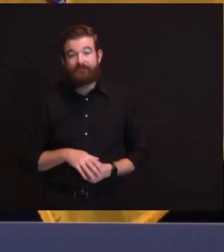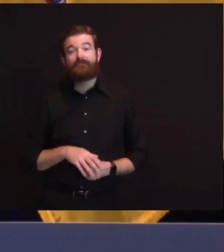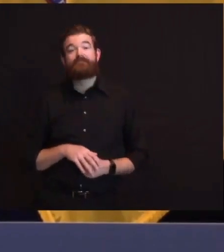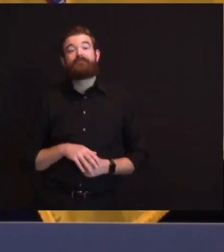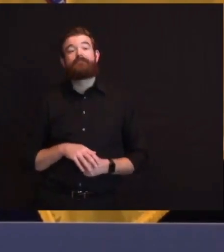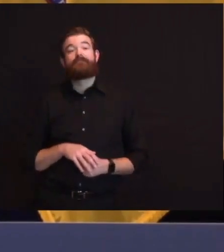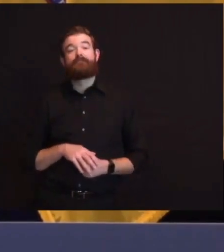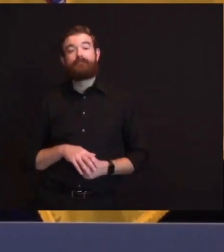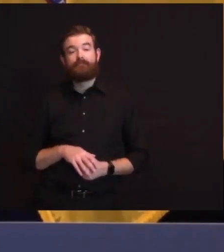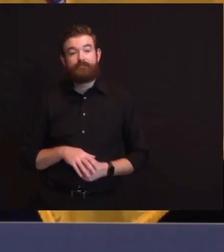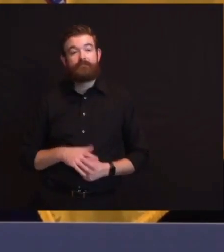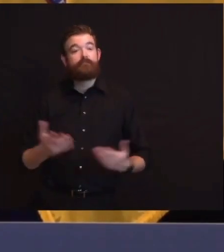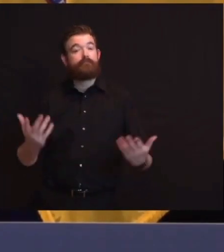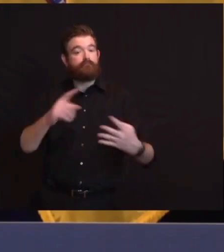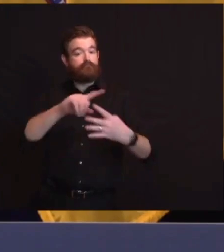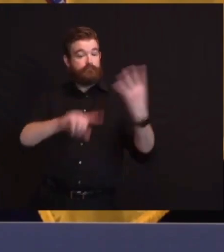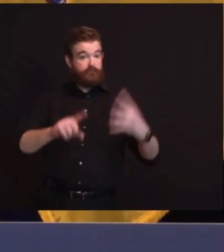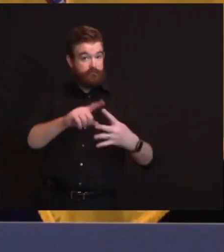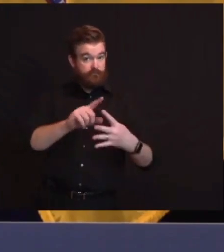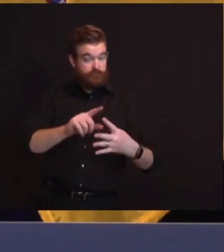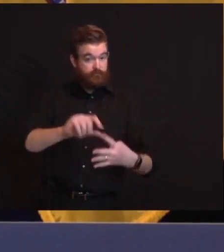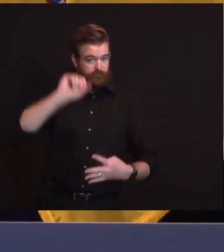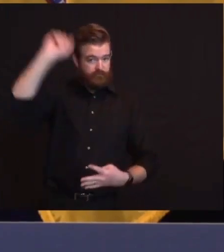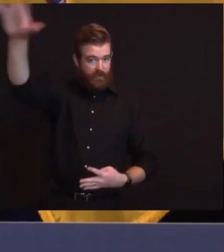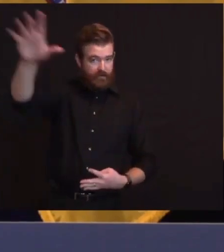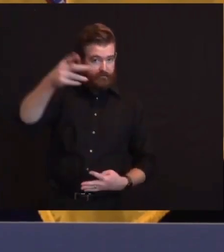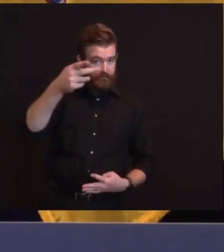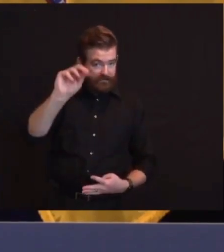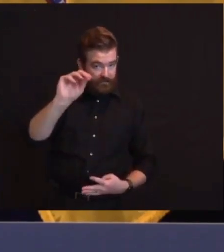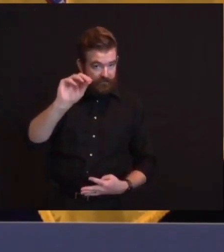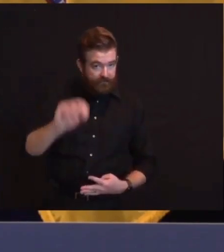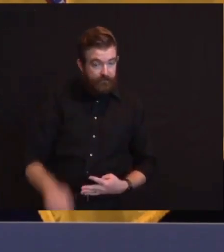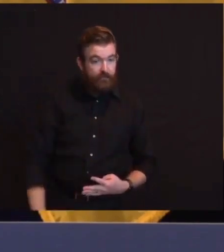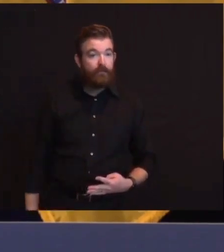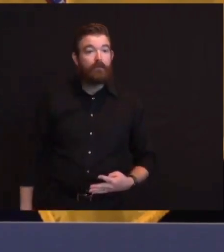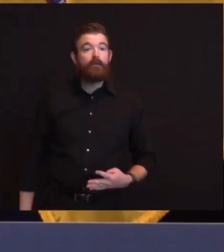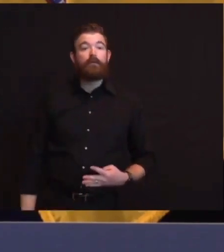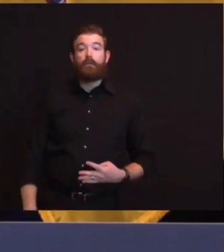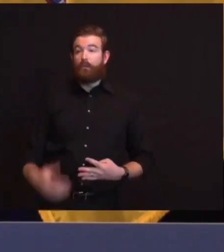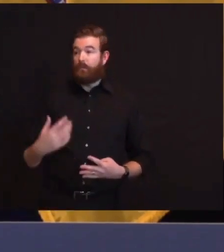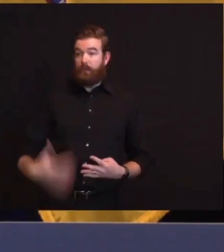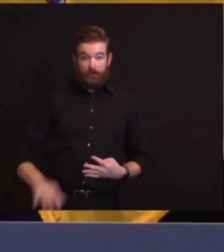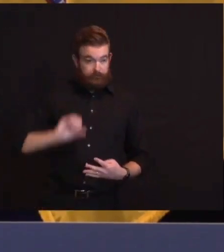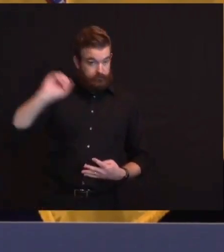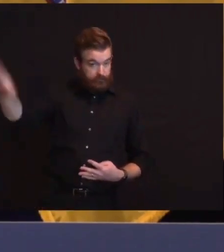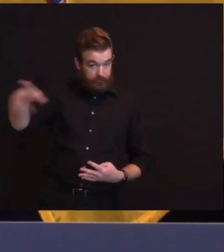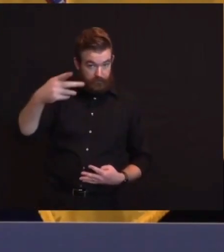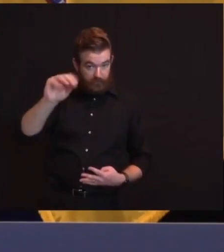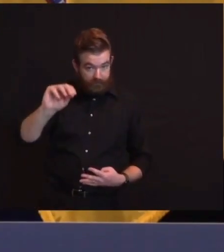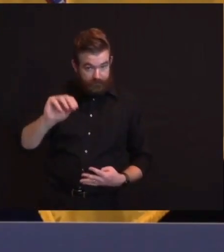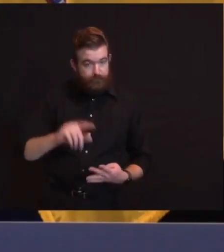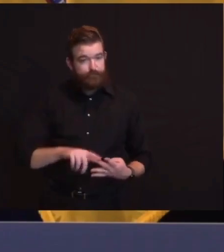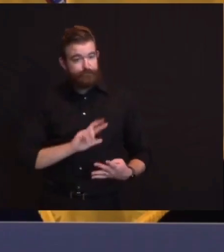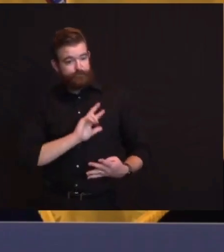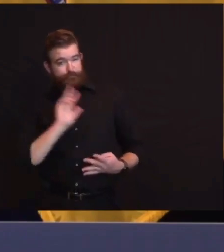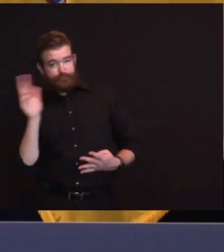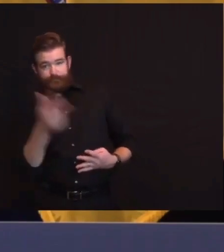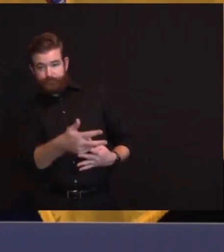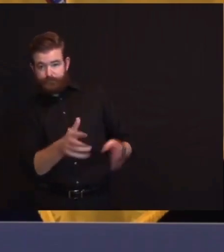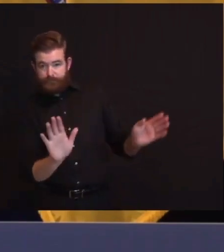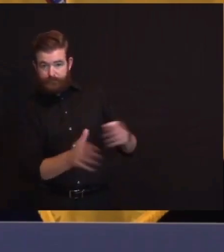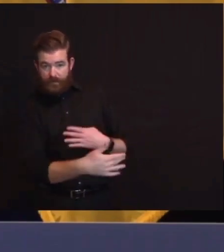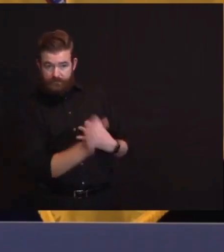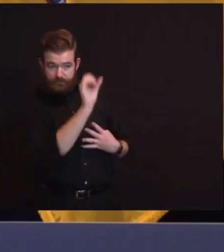make sure that it's dealt with expeditiously. If you don't like that, as we did, drop it in a box. We've got almost 300 of them around the